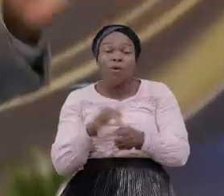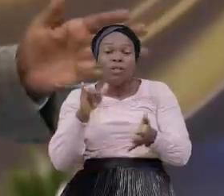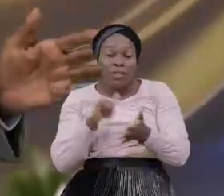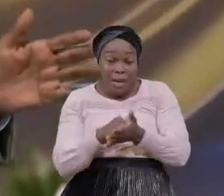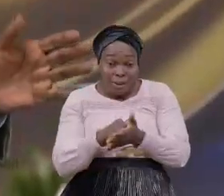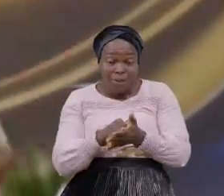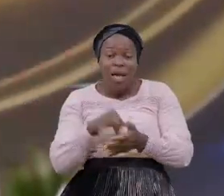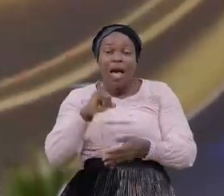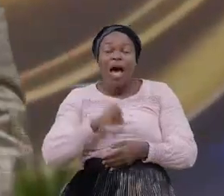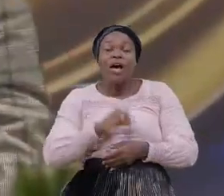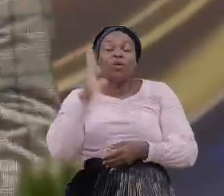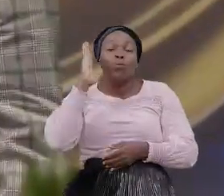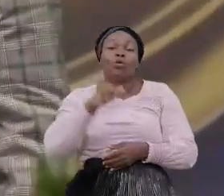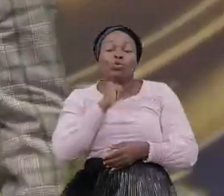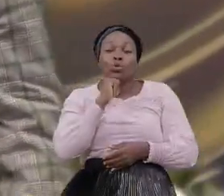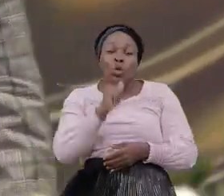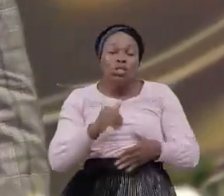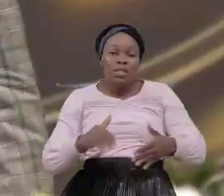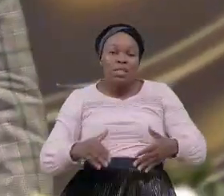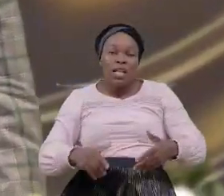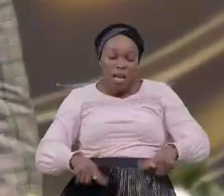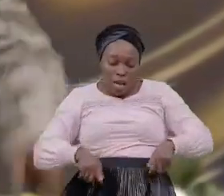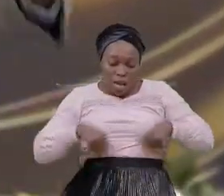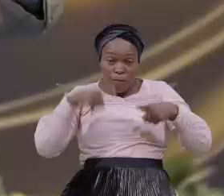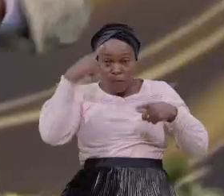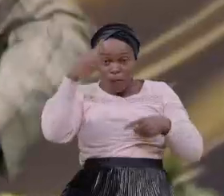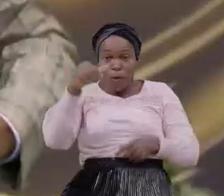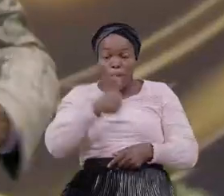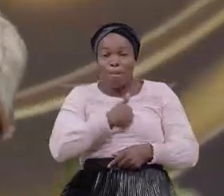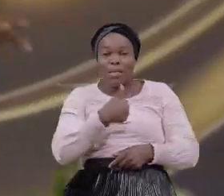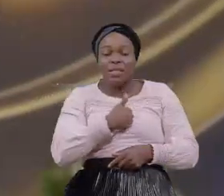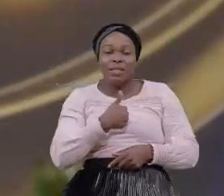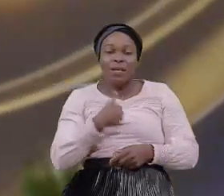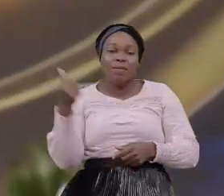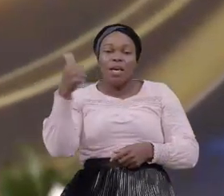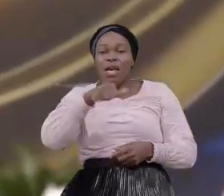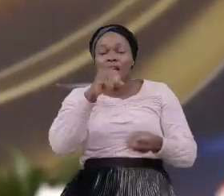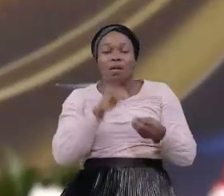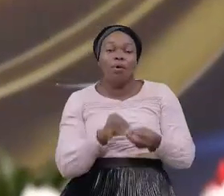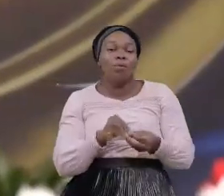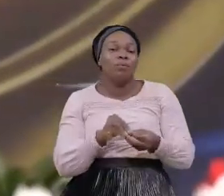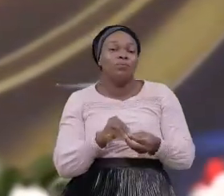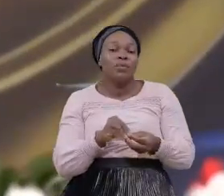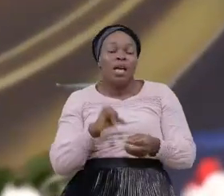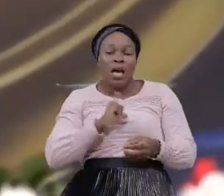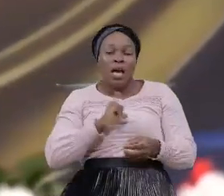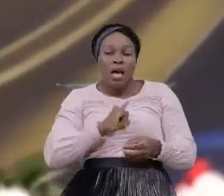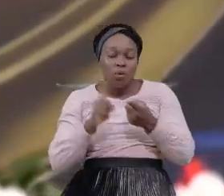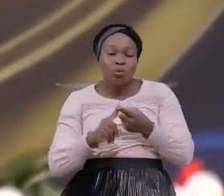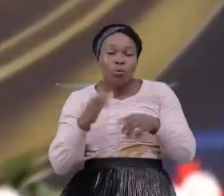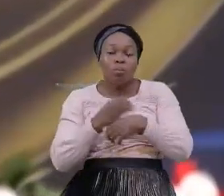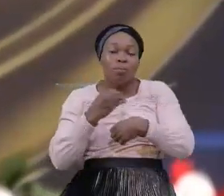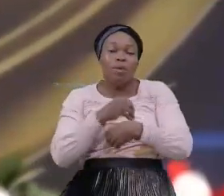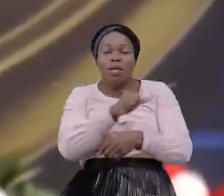anymore. I make a vow. I'm going to live for my neighbor. I make a vow. I'm going to live for the people